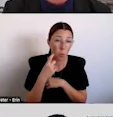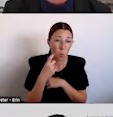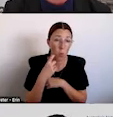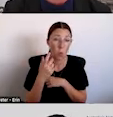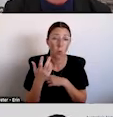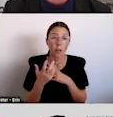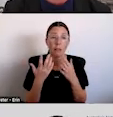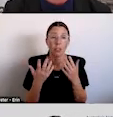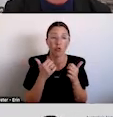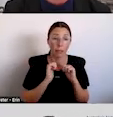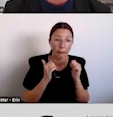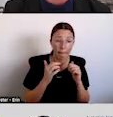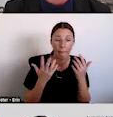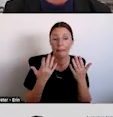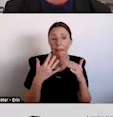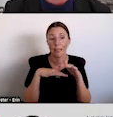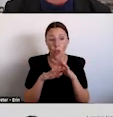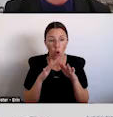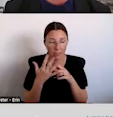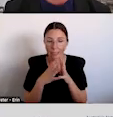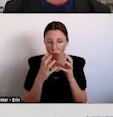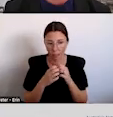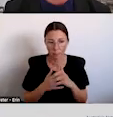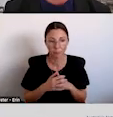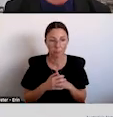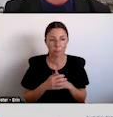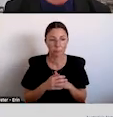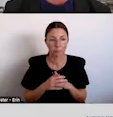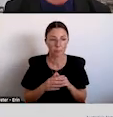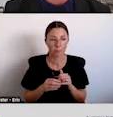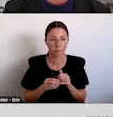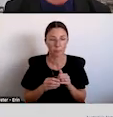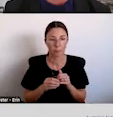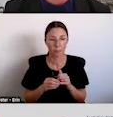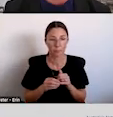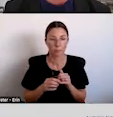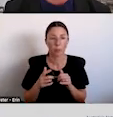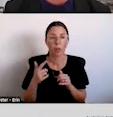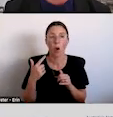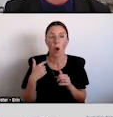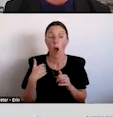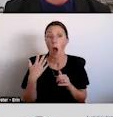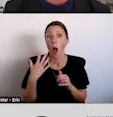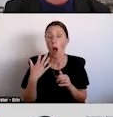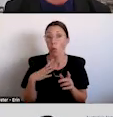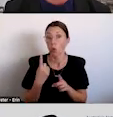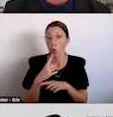what are, and around all of this, I promised to talk about watermarking and first, all